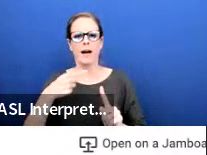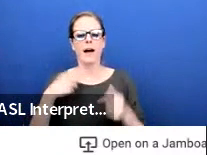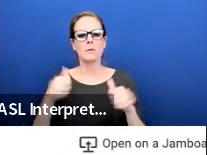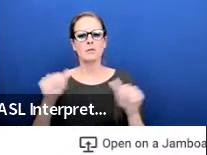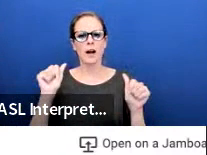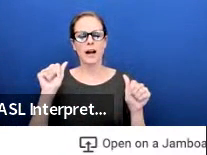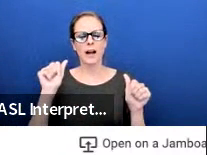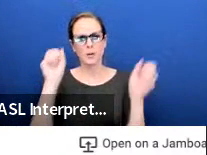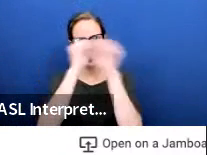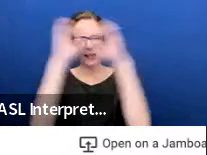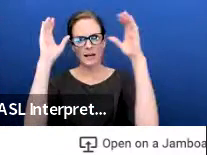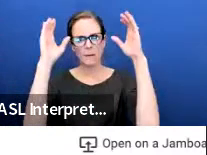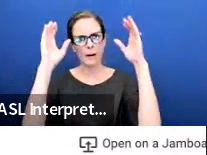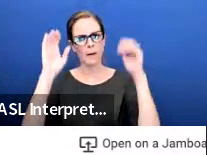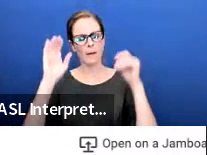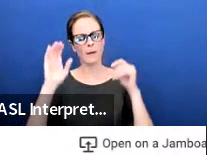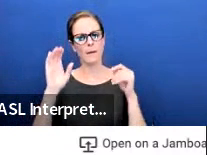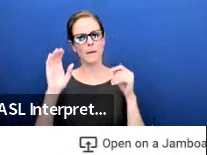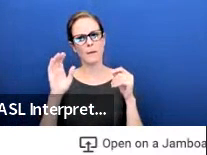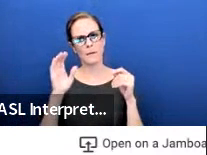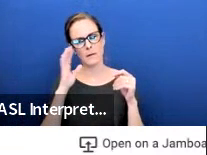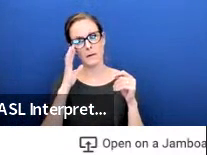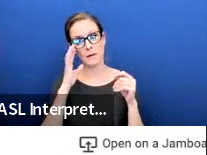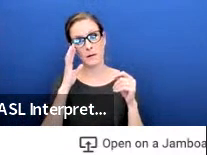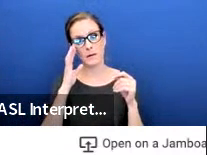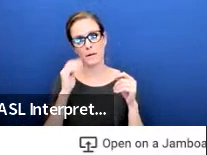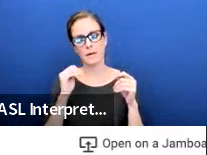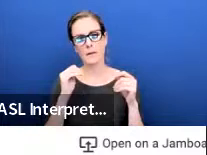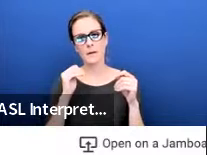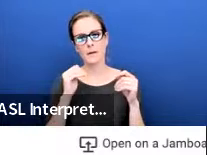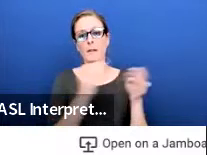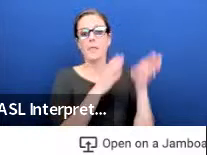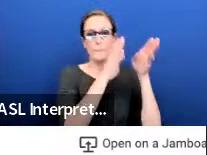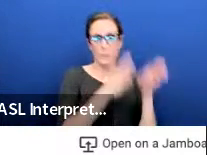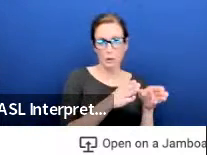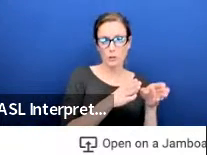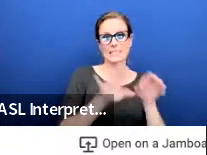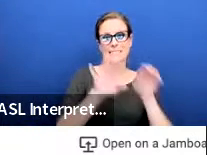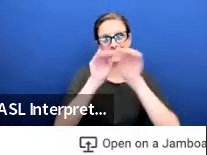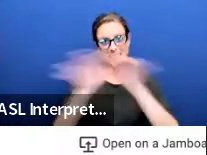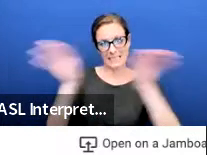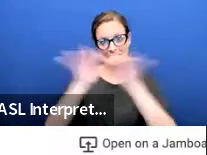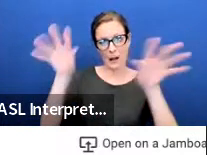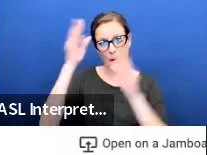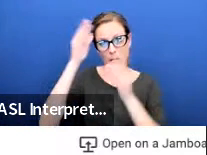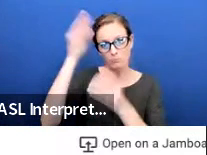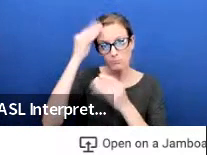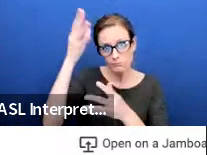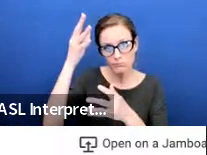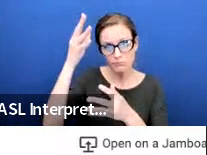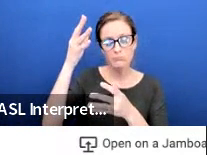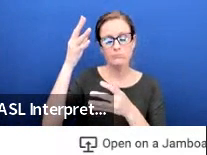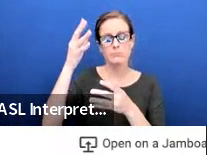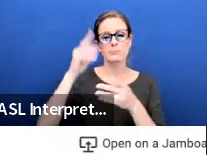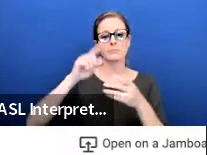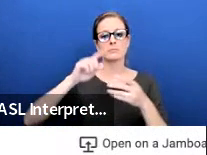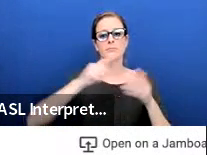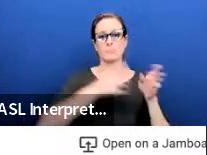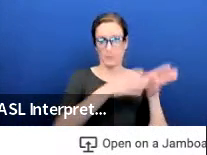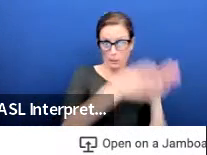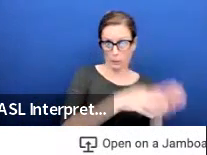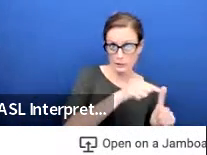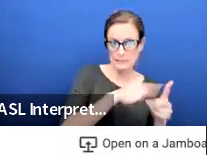there's that aspect of not only the messenger, the who's communicating it, but where